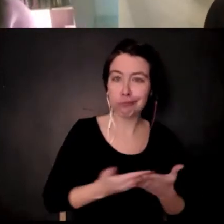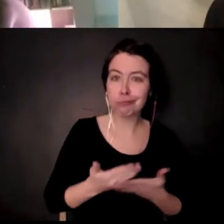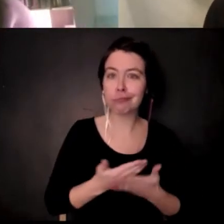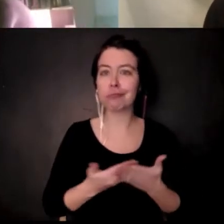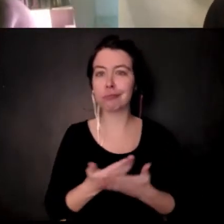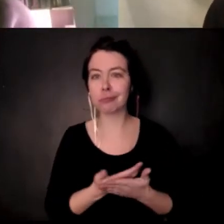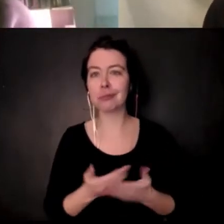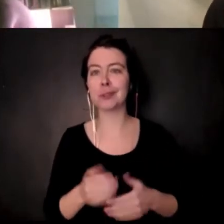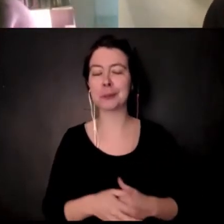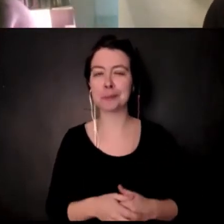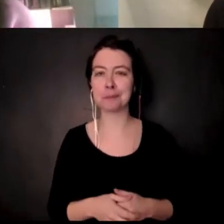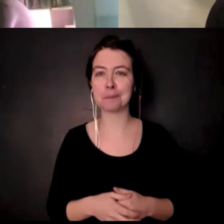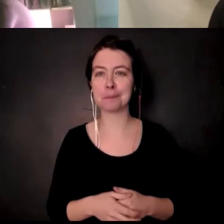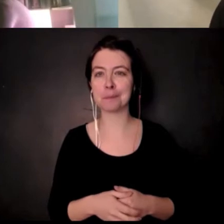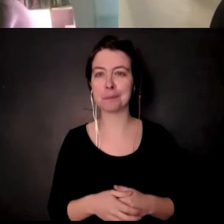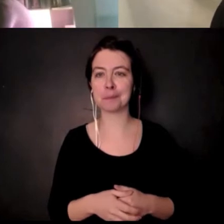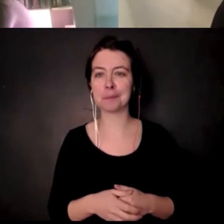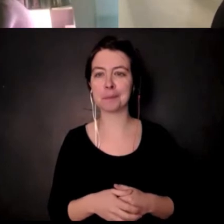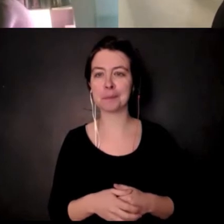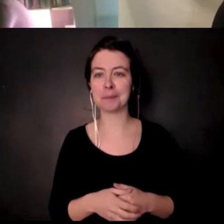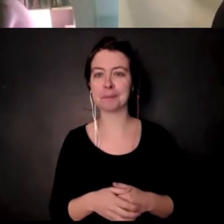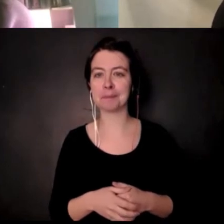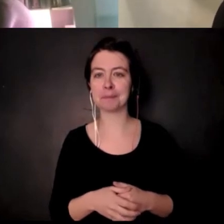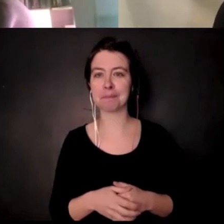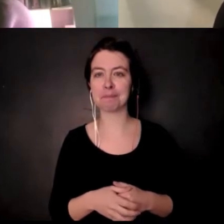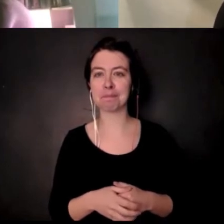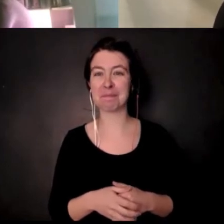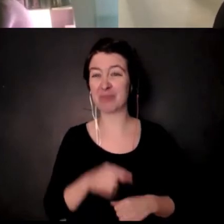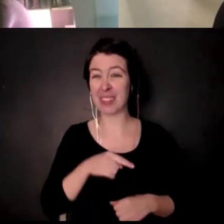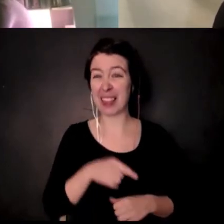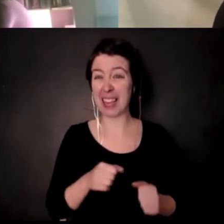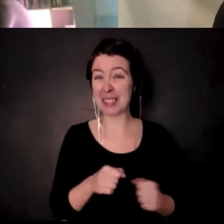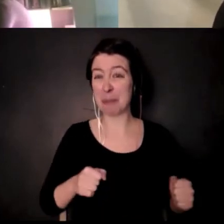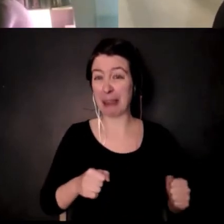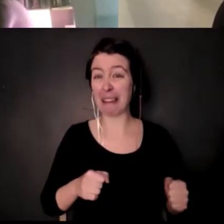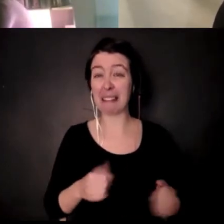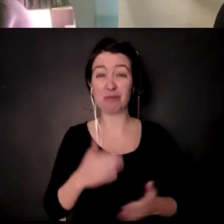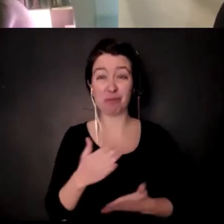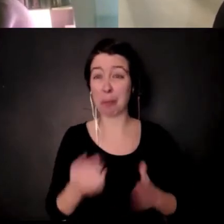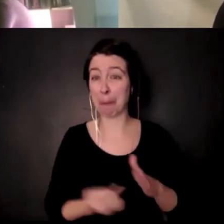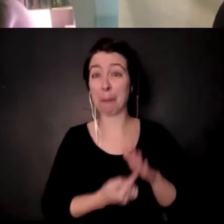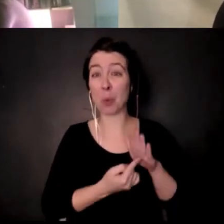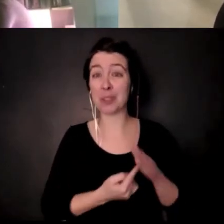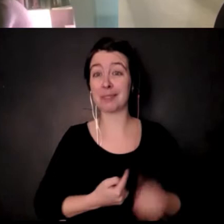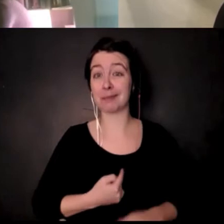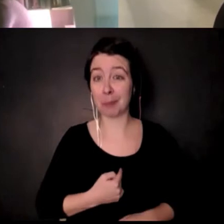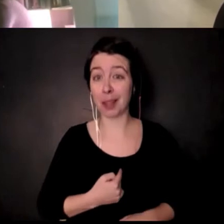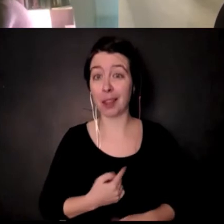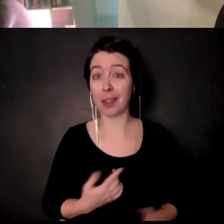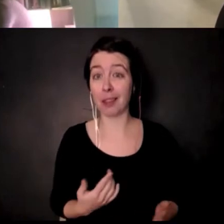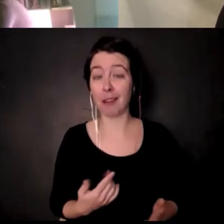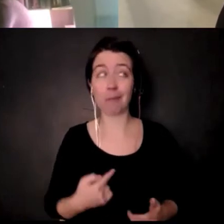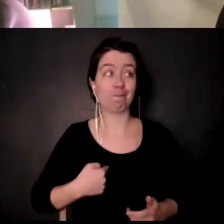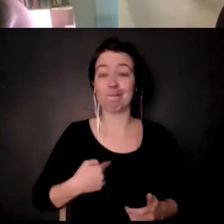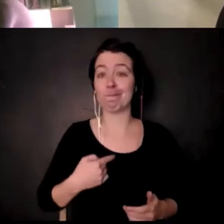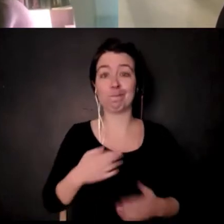But I think that space was really important to me. And I remember it was because I hadn't been to art school or